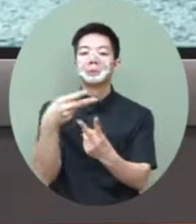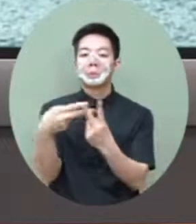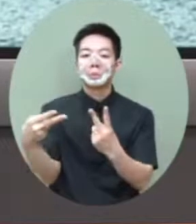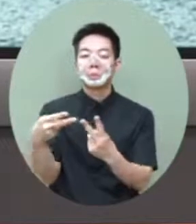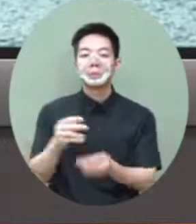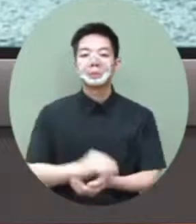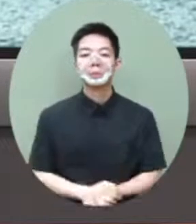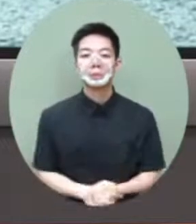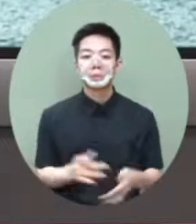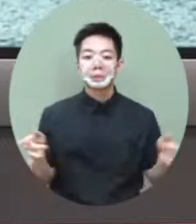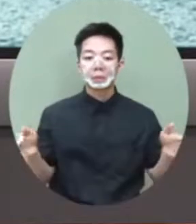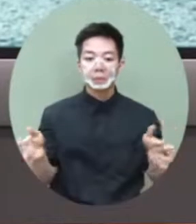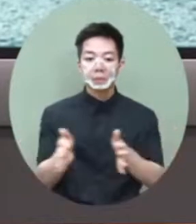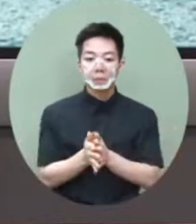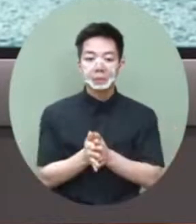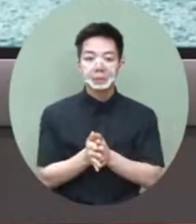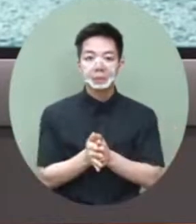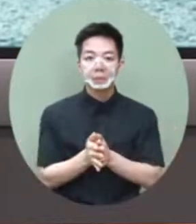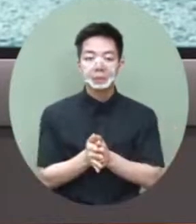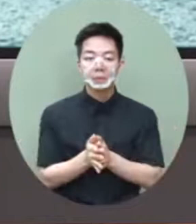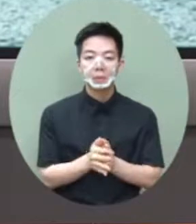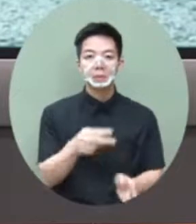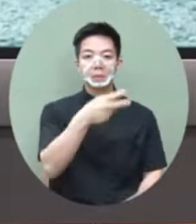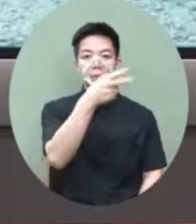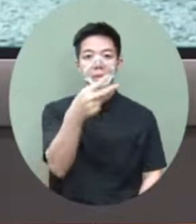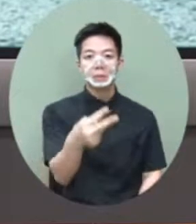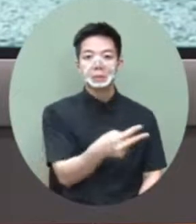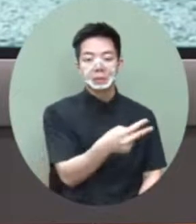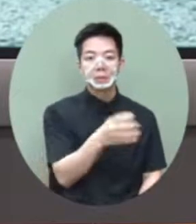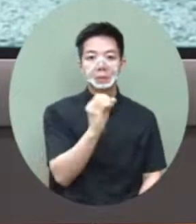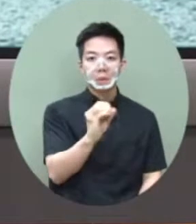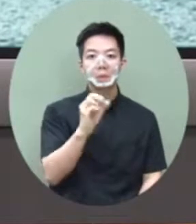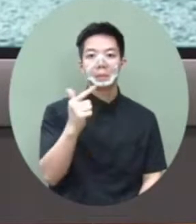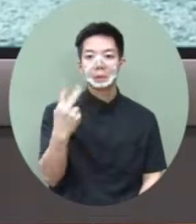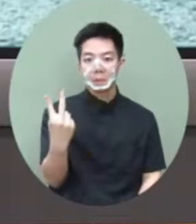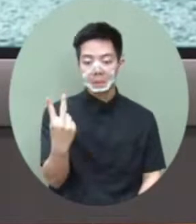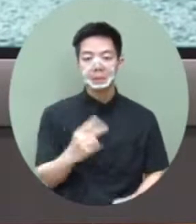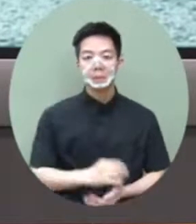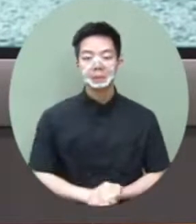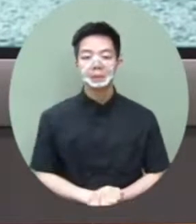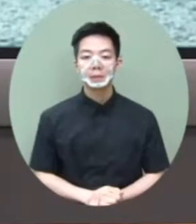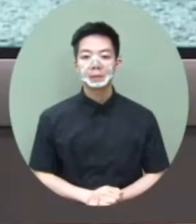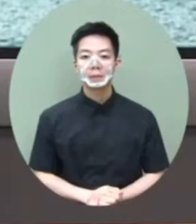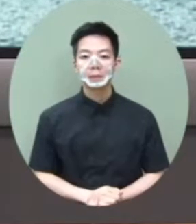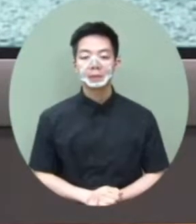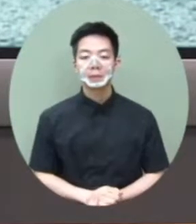cases that are RAT positive. The total number is